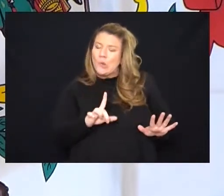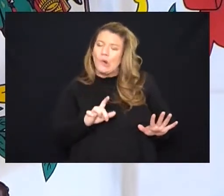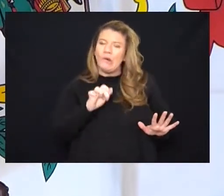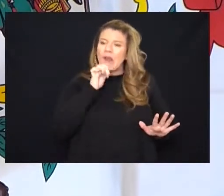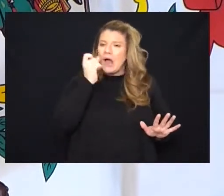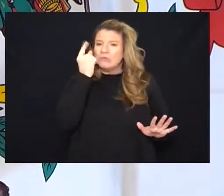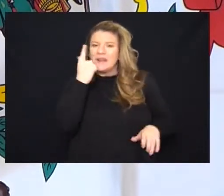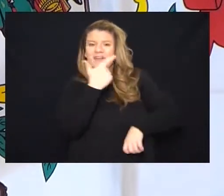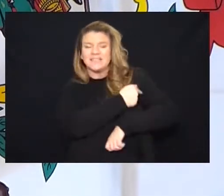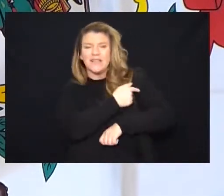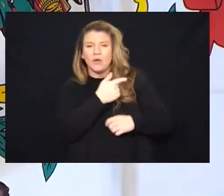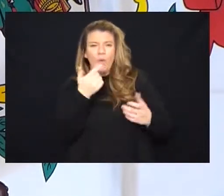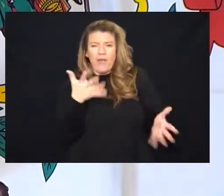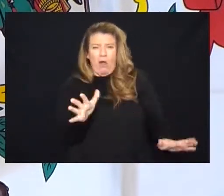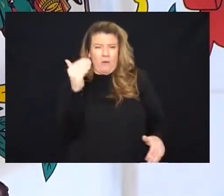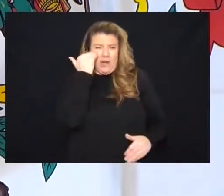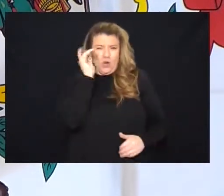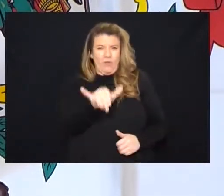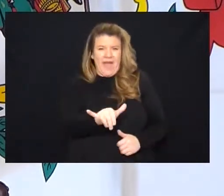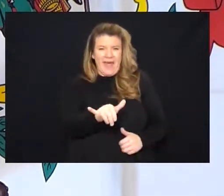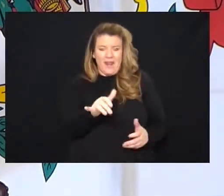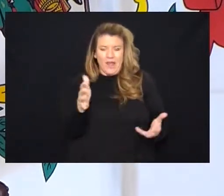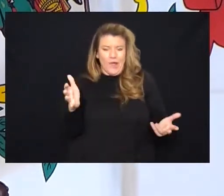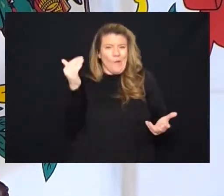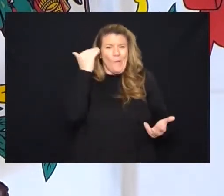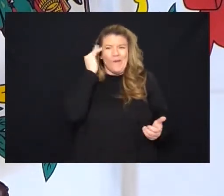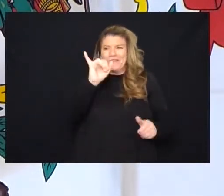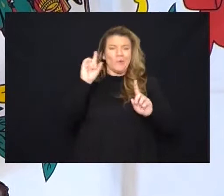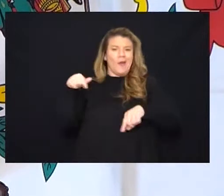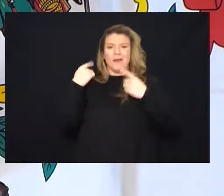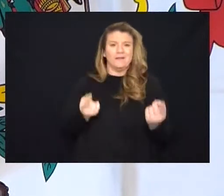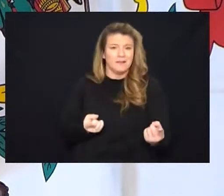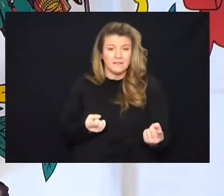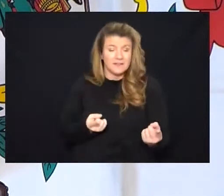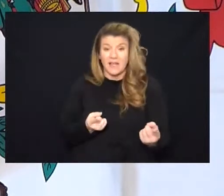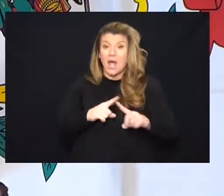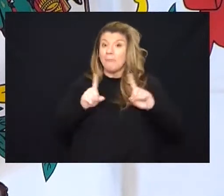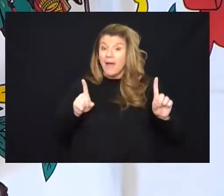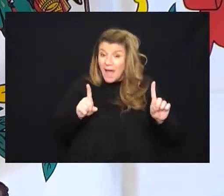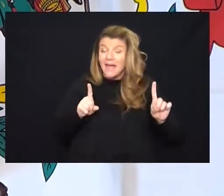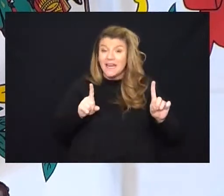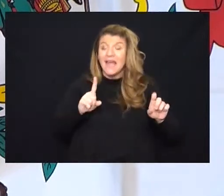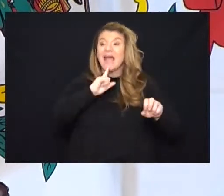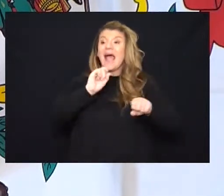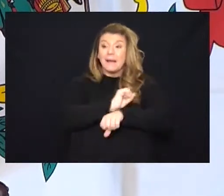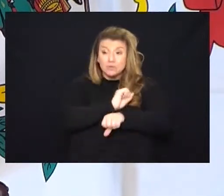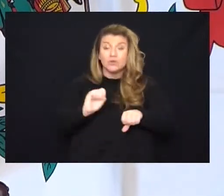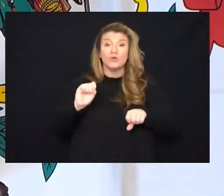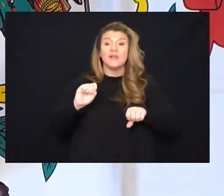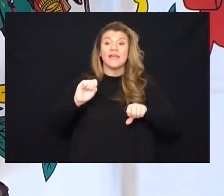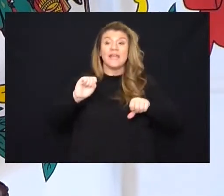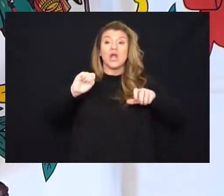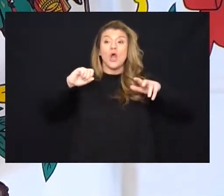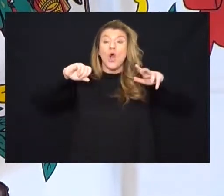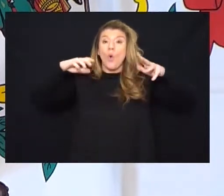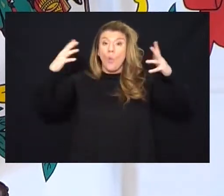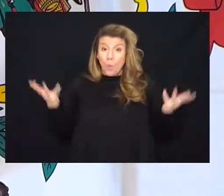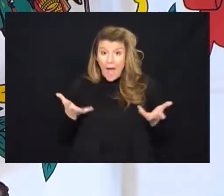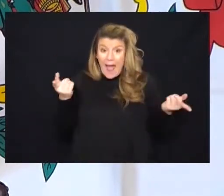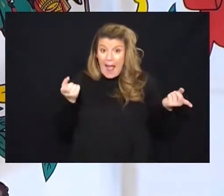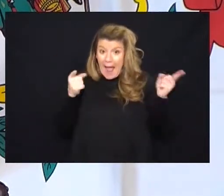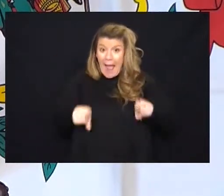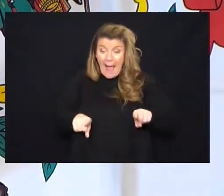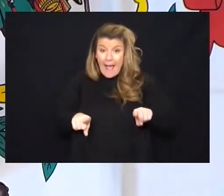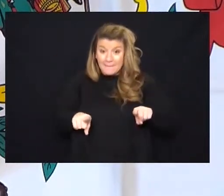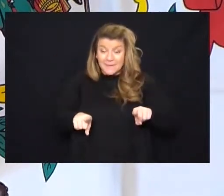the vaccines. We knew that. We've known that all along. But absolutely, what we did in